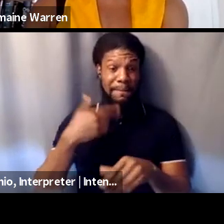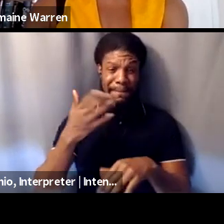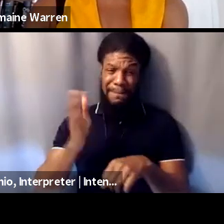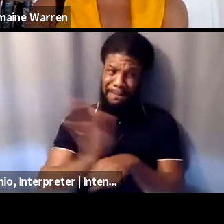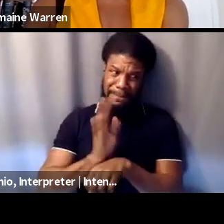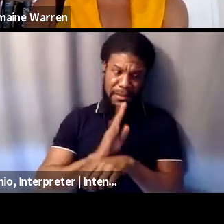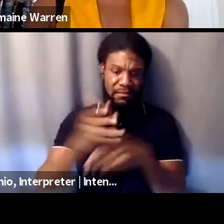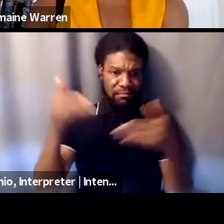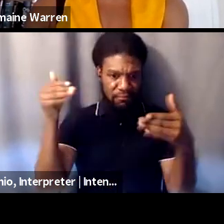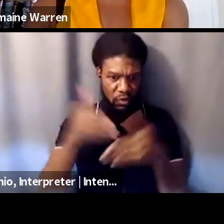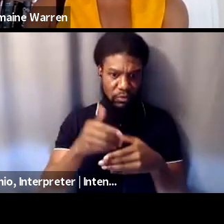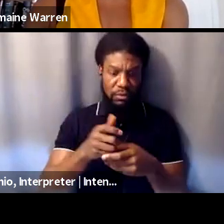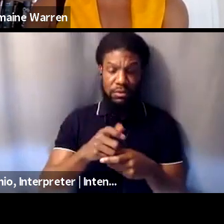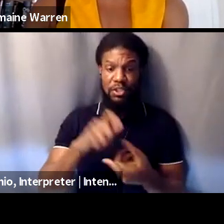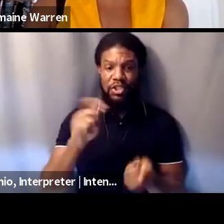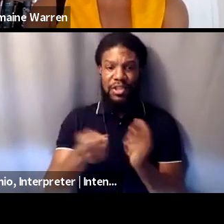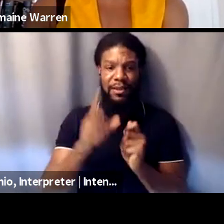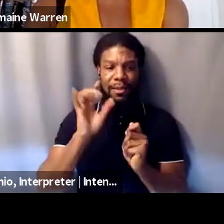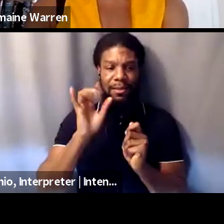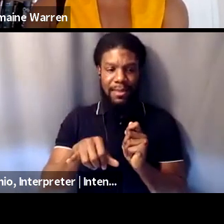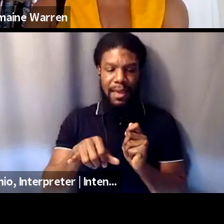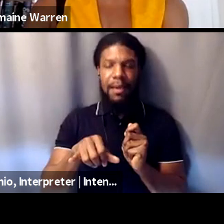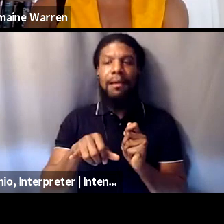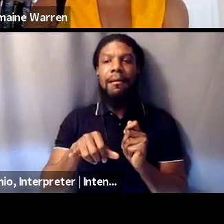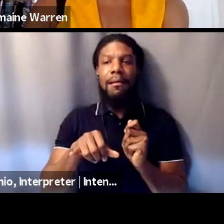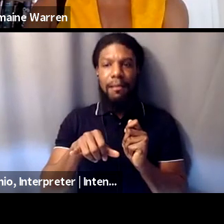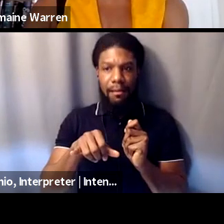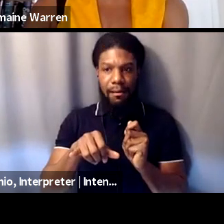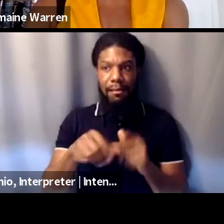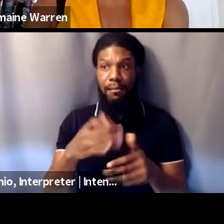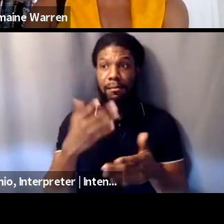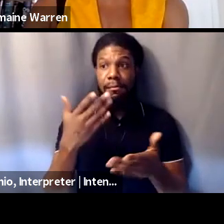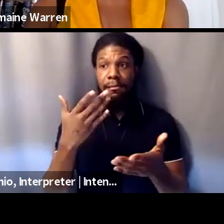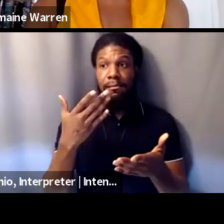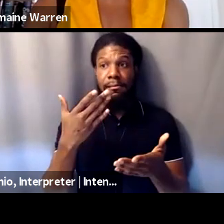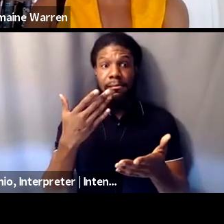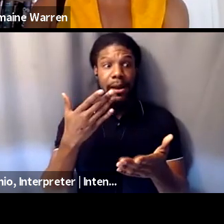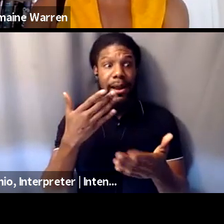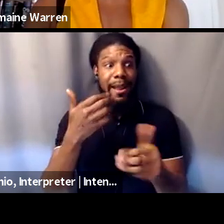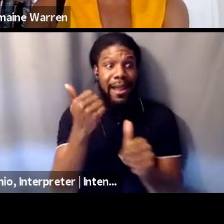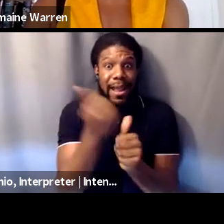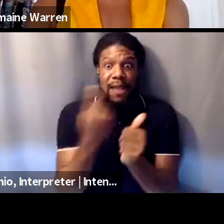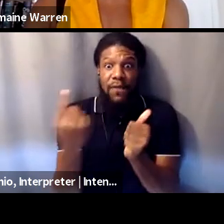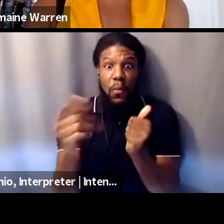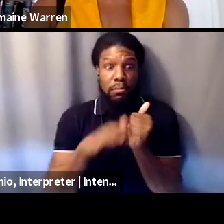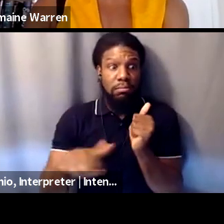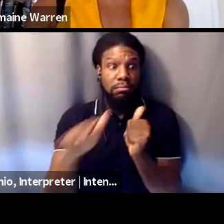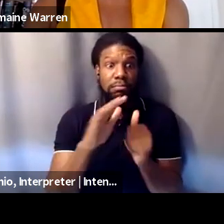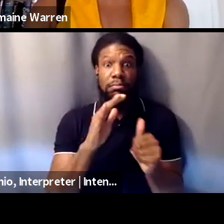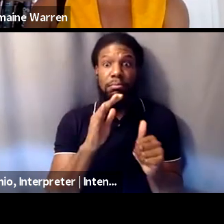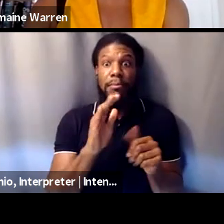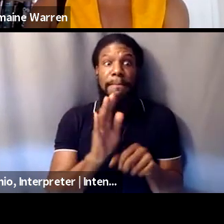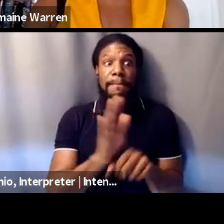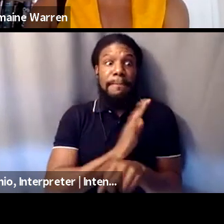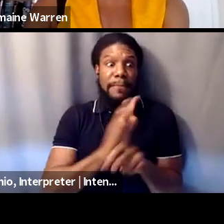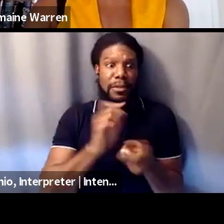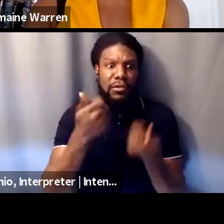Like, everyone's busy with it, whether they use that word or not. That's just like what people do, I feel